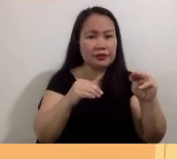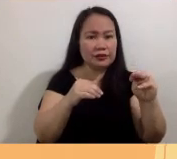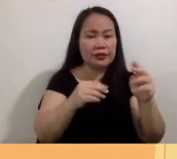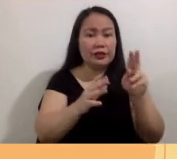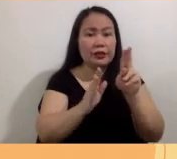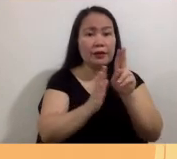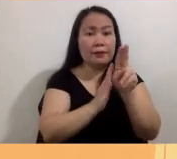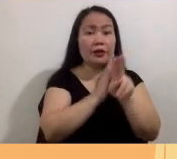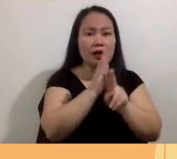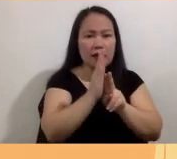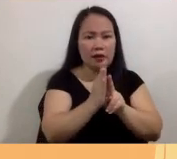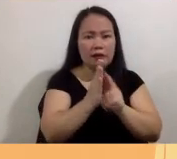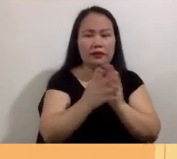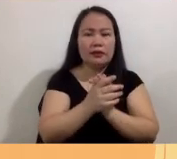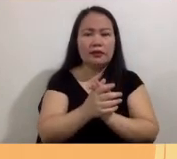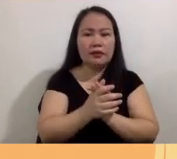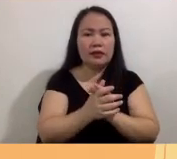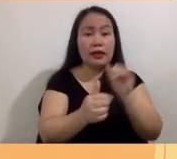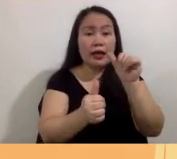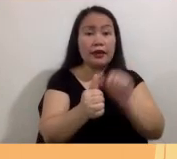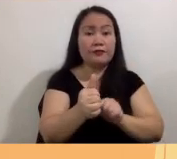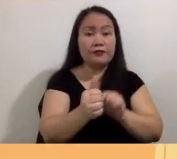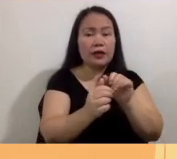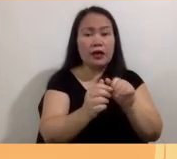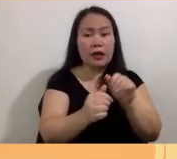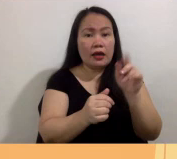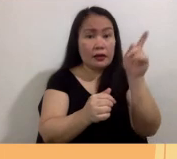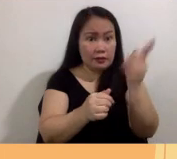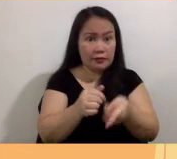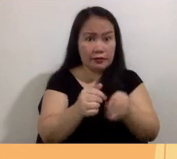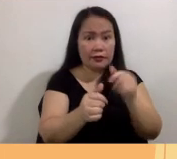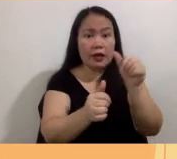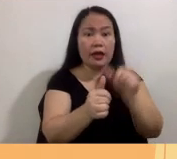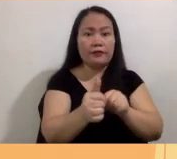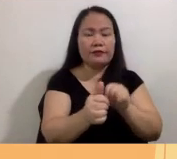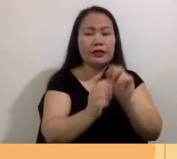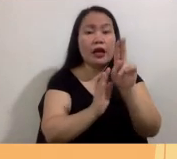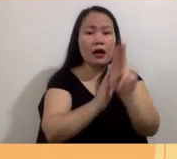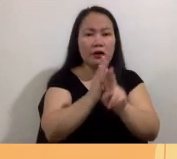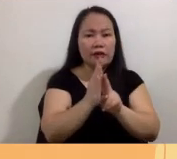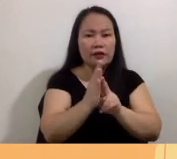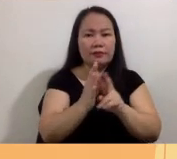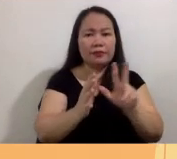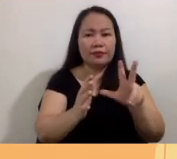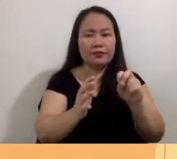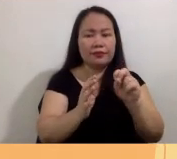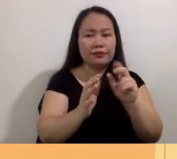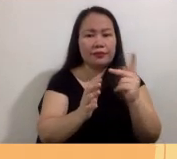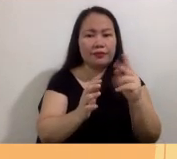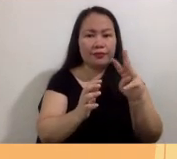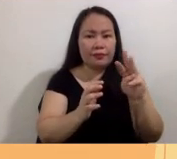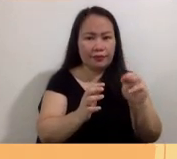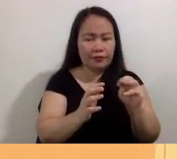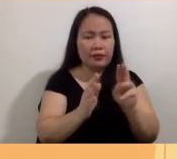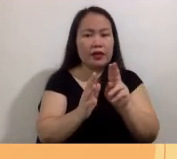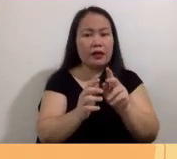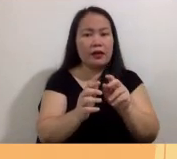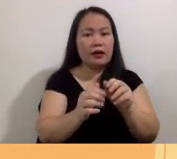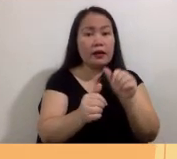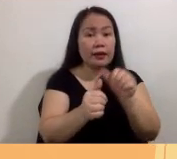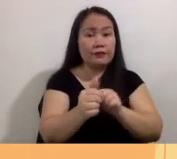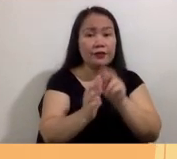30 kilometers per hour. So, bus A is 30 kilometers per hour, which